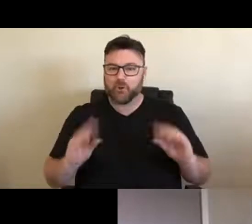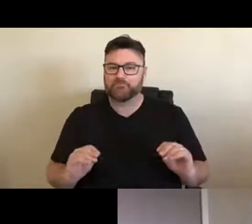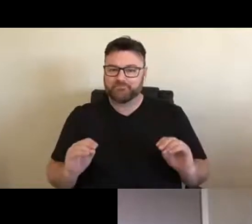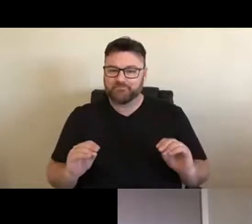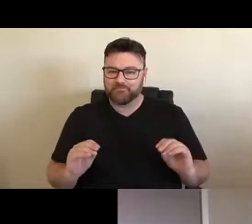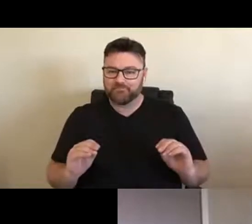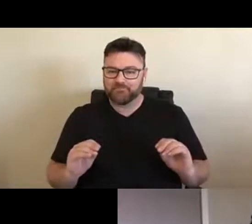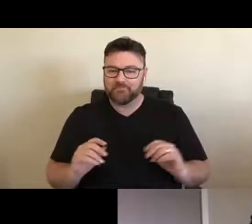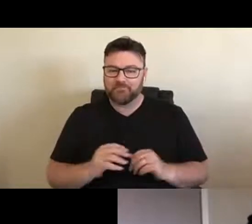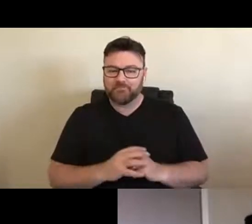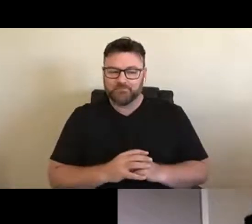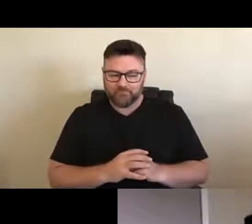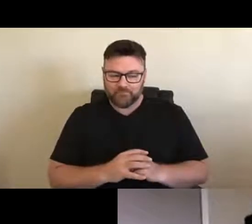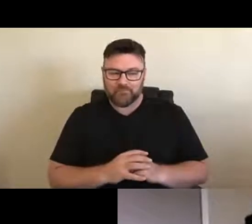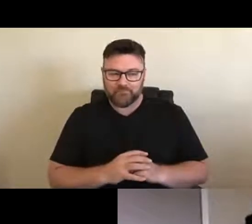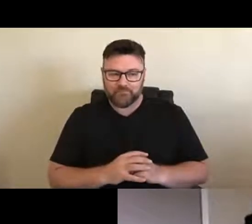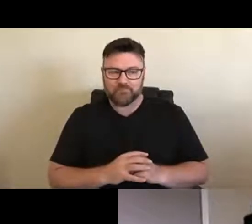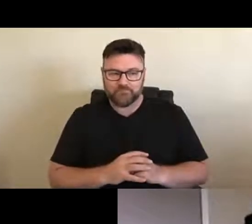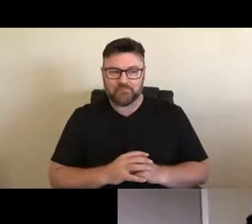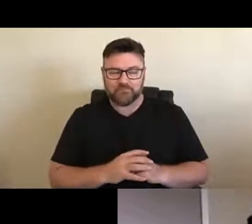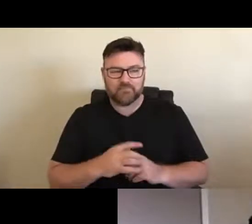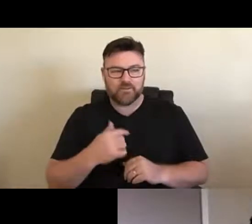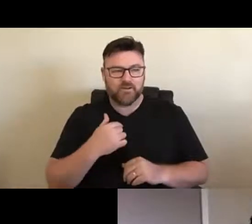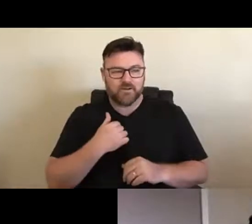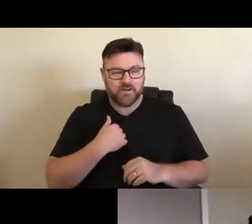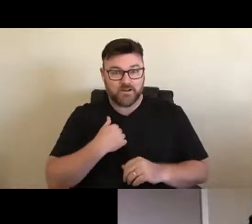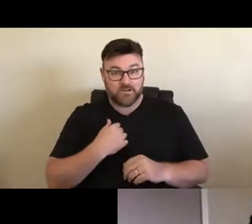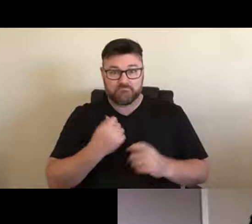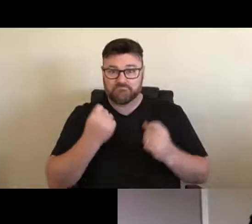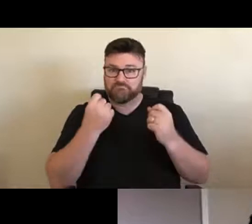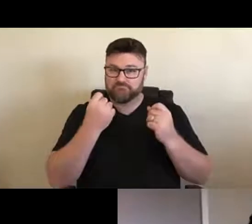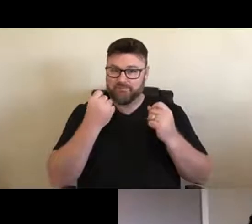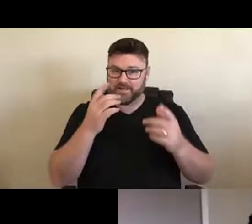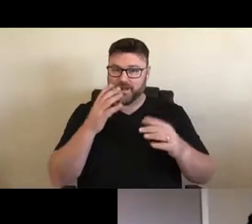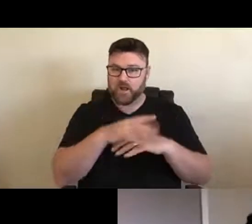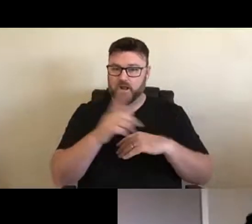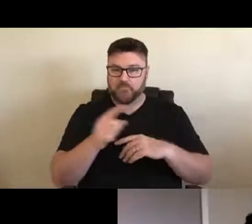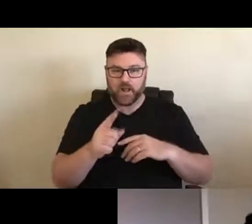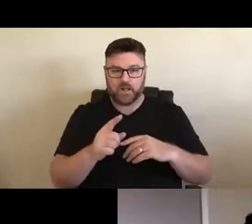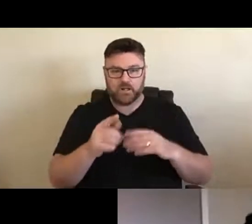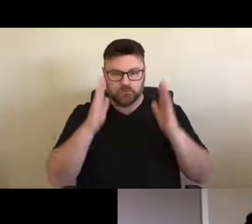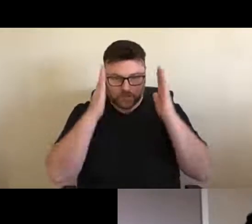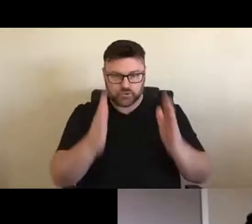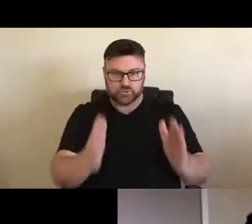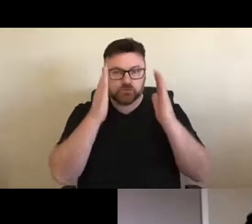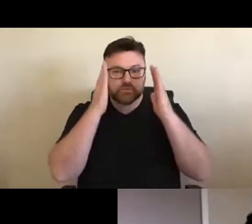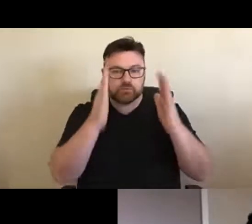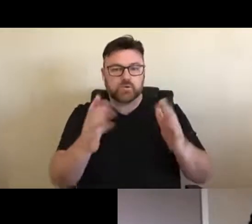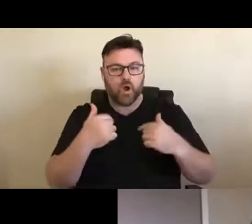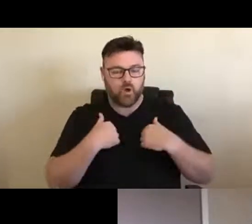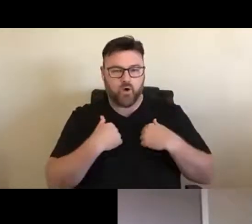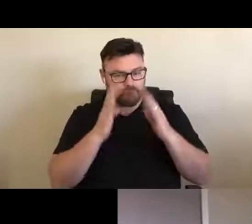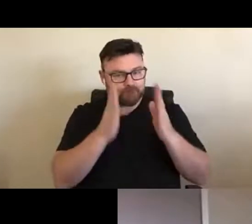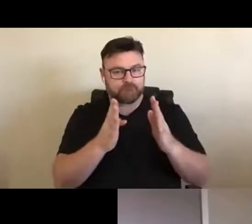so I think that my sort of understanding about paying attention is that every day from the moment I wake up, I pay attention